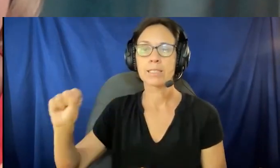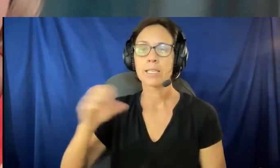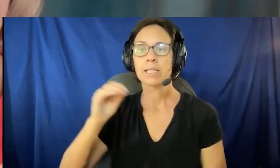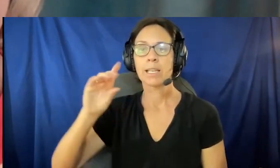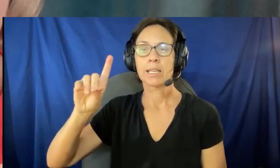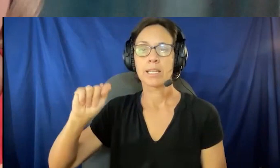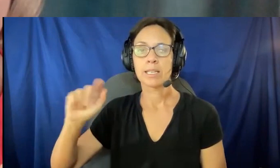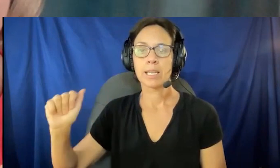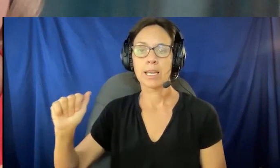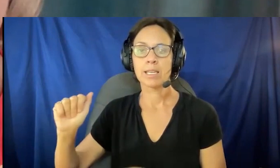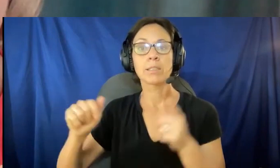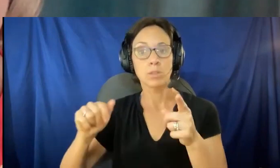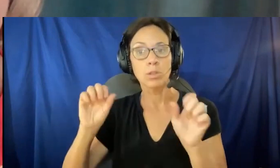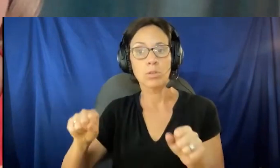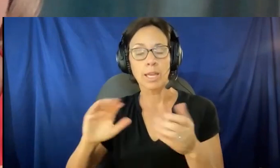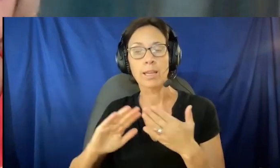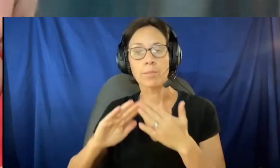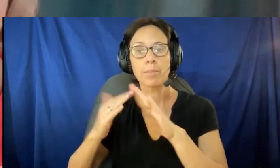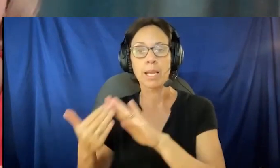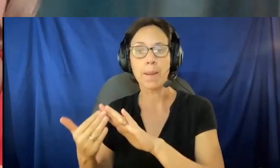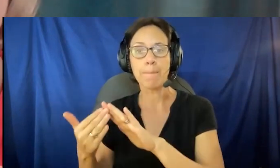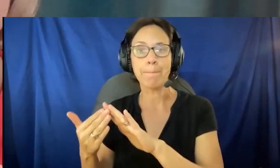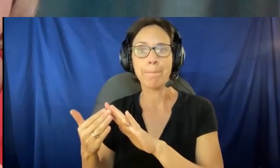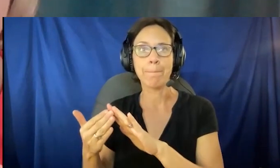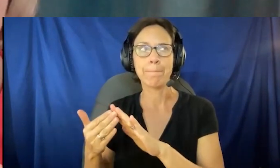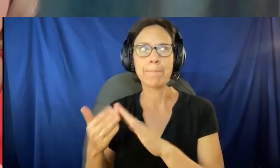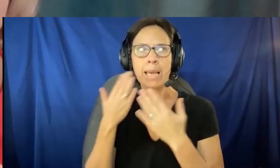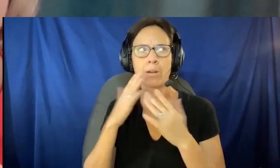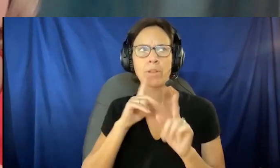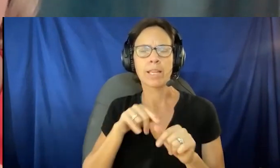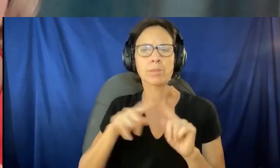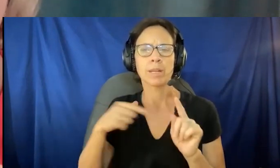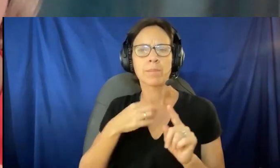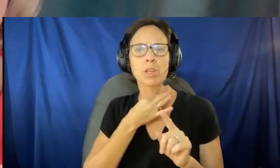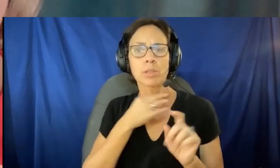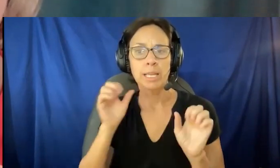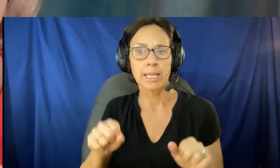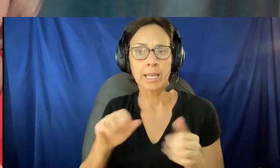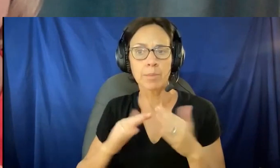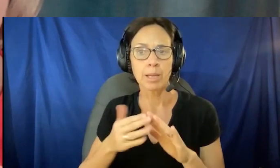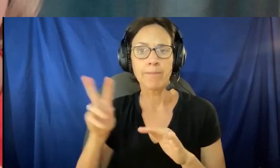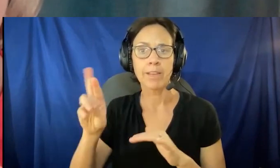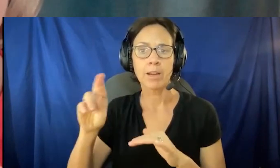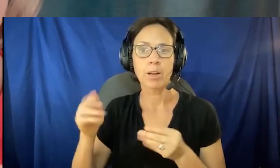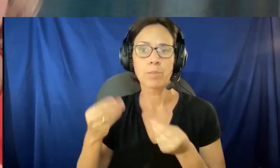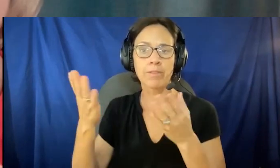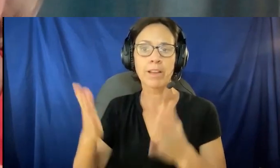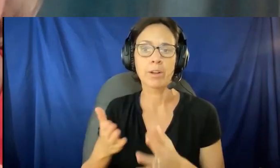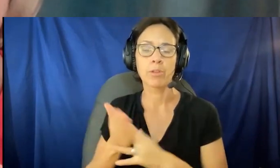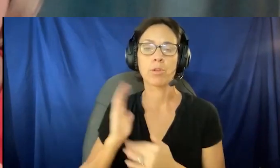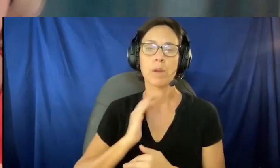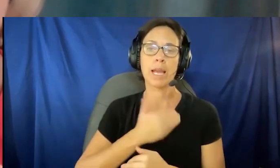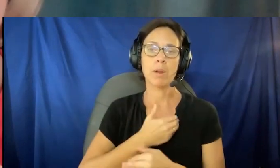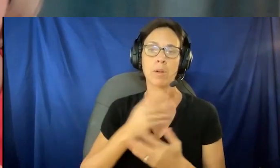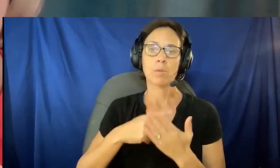DTAs. You can become, I don't know the answer. Is there a way to become a Voc Rehab provider through our existing program? It would depend